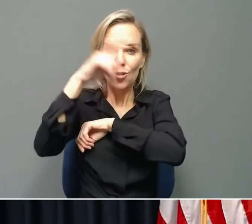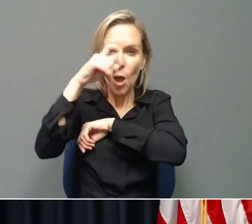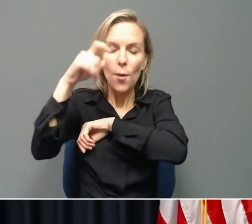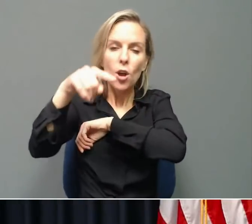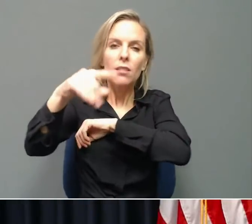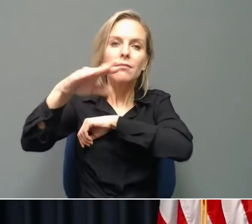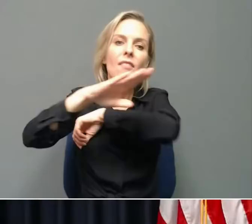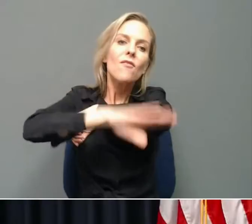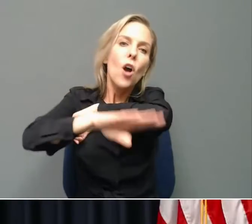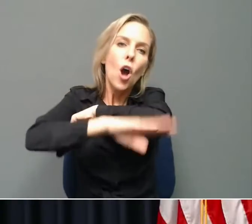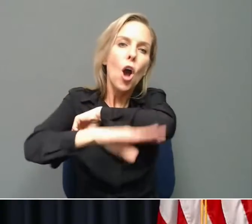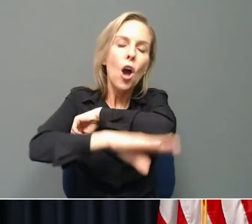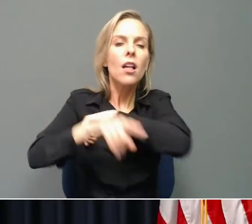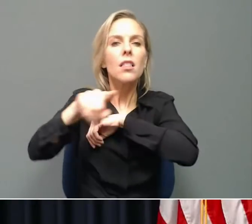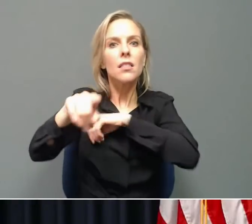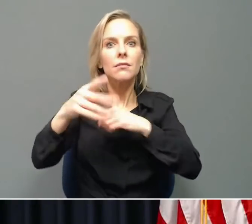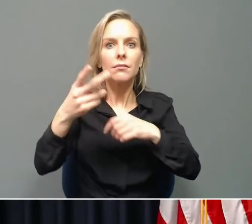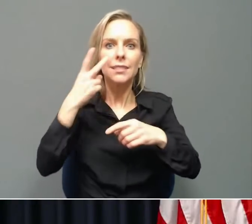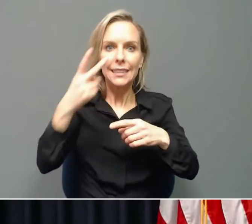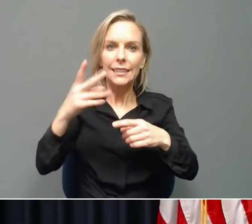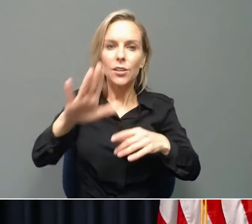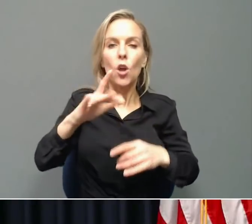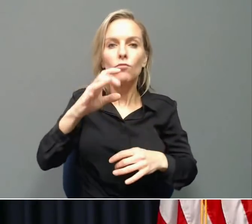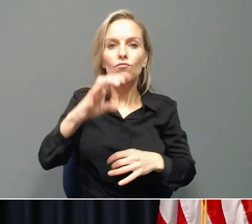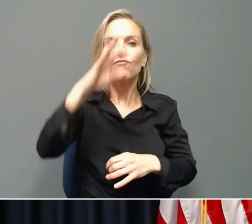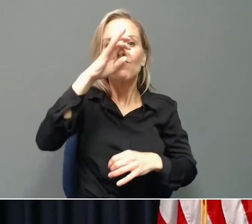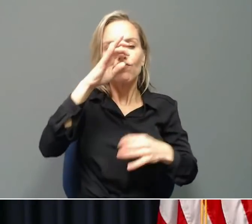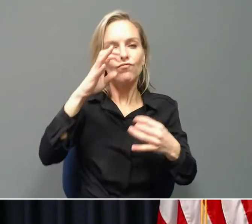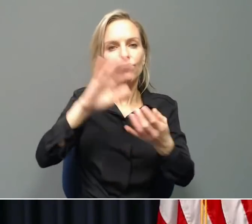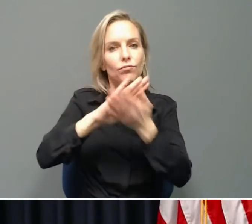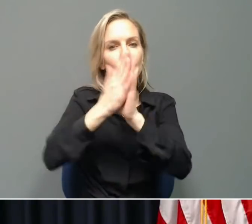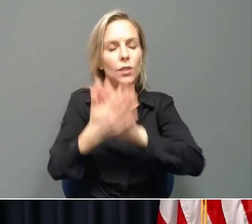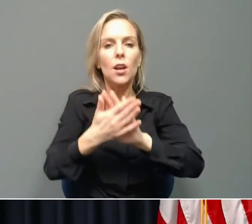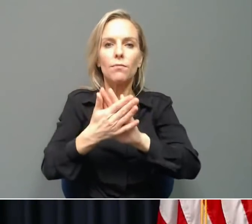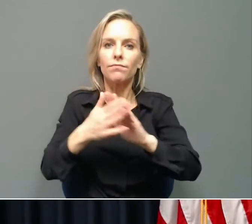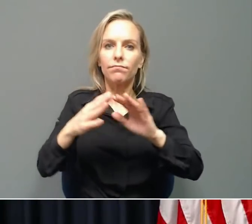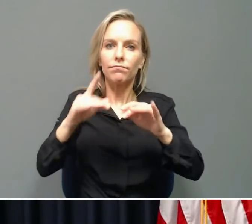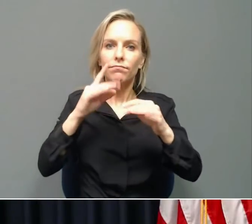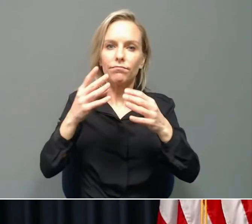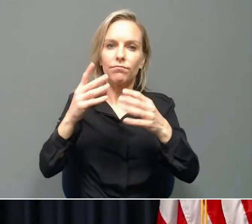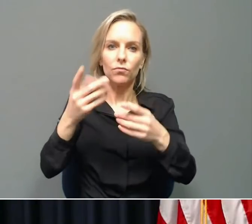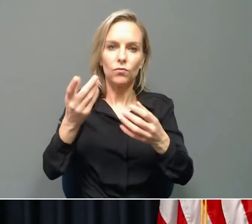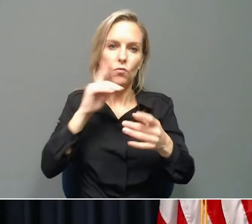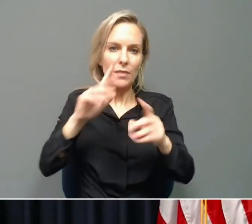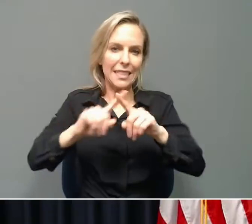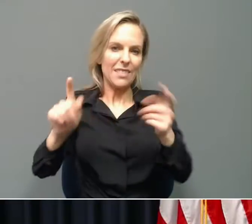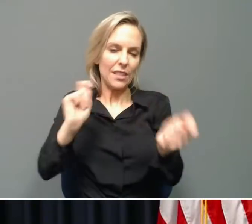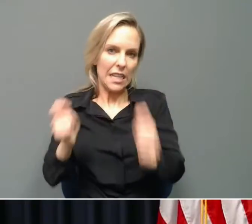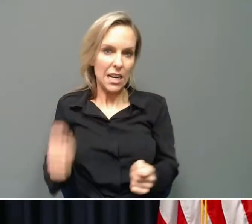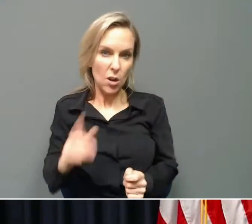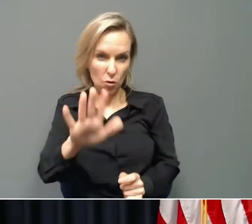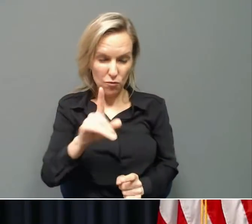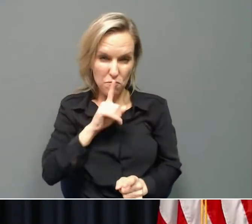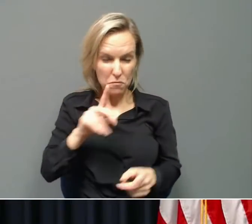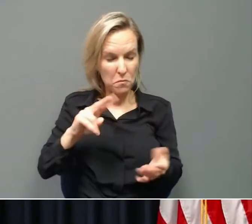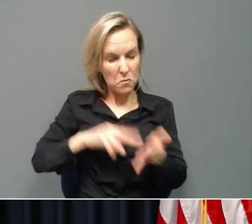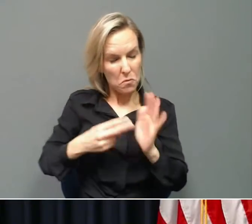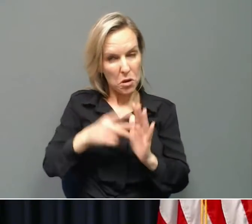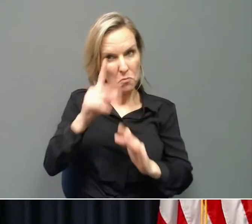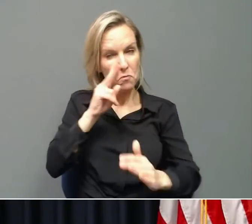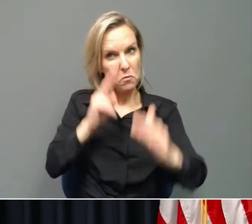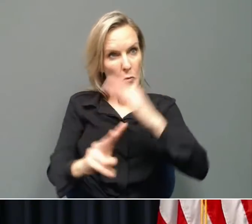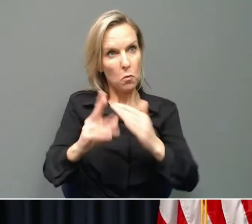their quarantine mandate for domestic travel. So the question is, would it be realistic to say that after a year now of saying